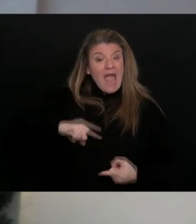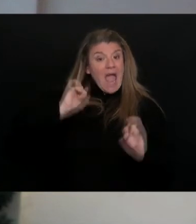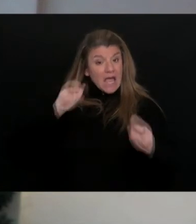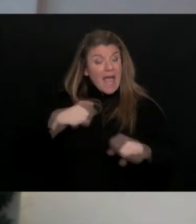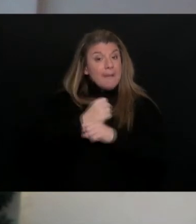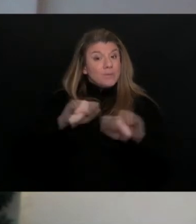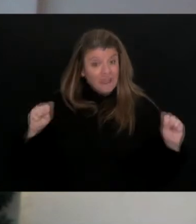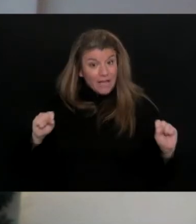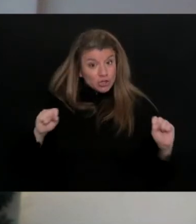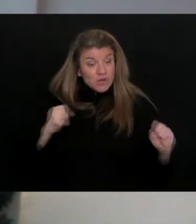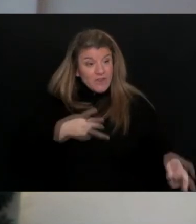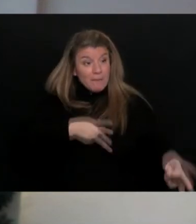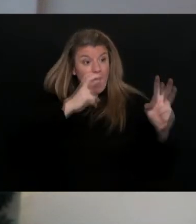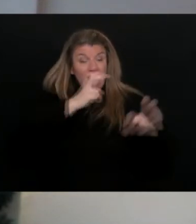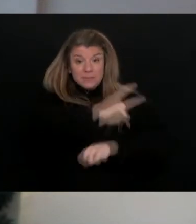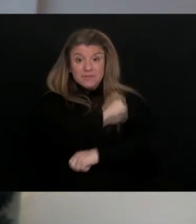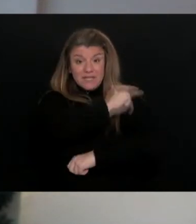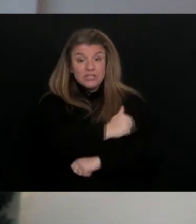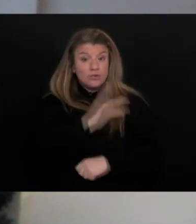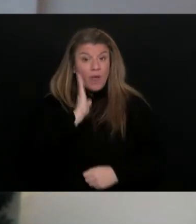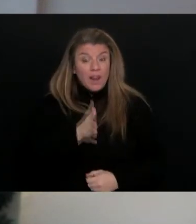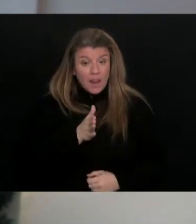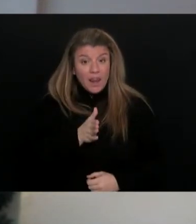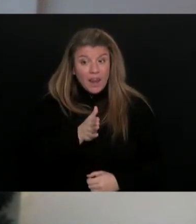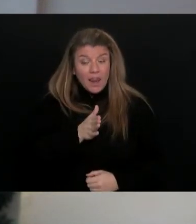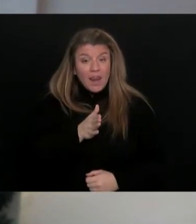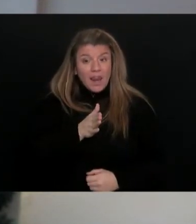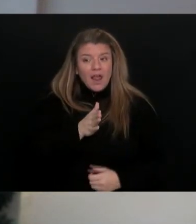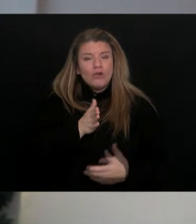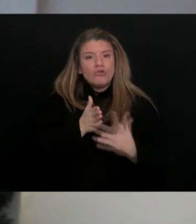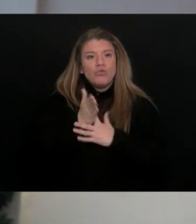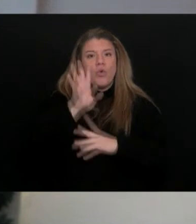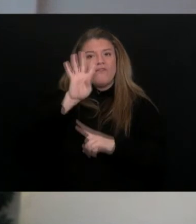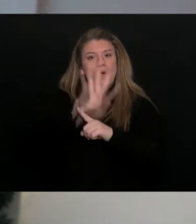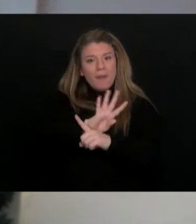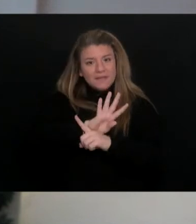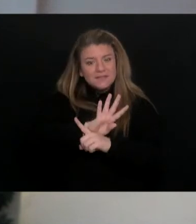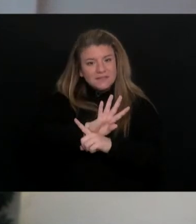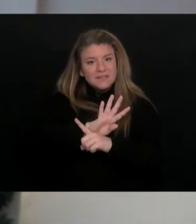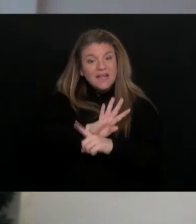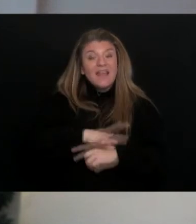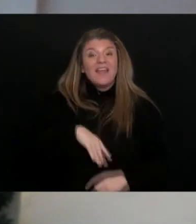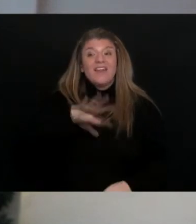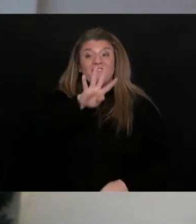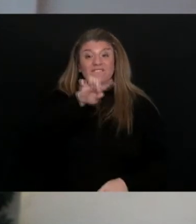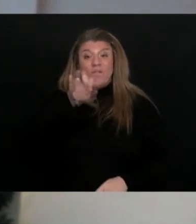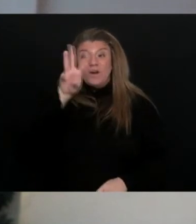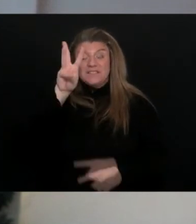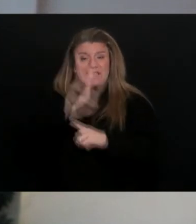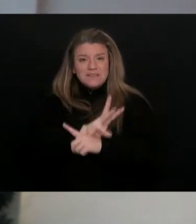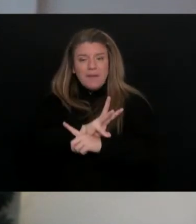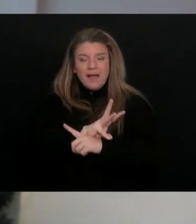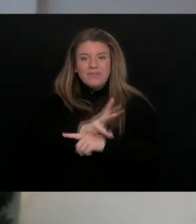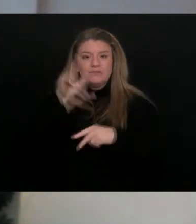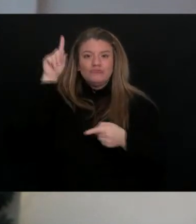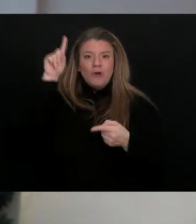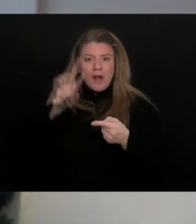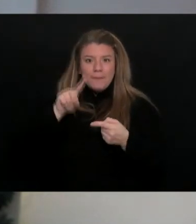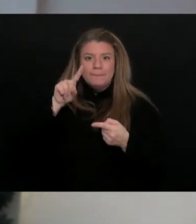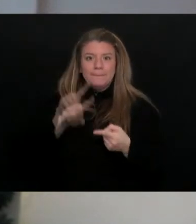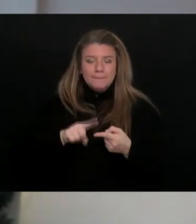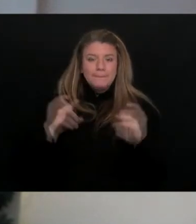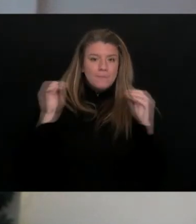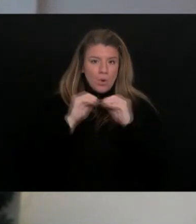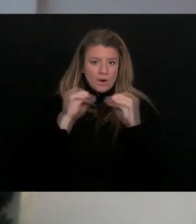from hospitalizations over 4 months, and then over the 4 to 6 month period start to drop a little bit and